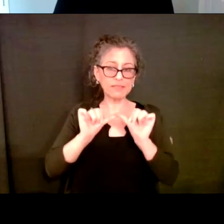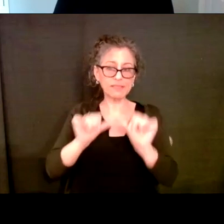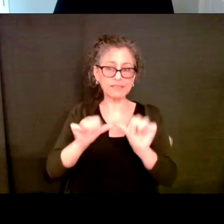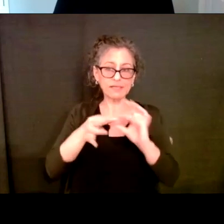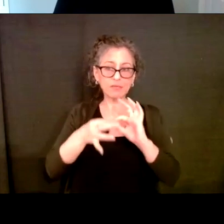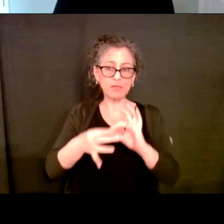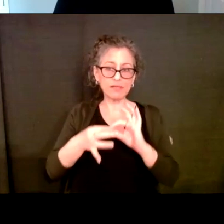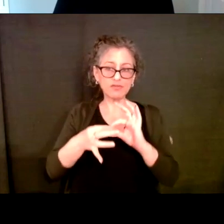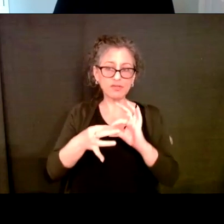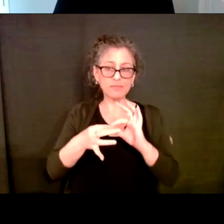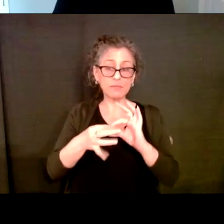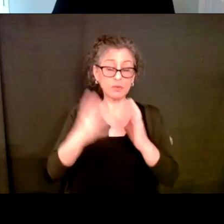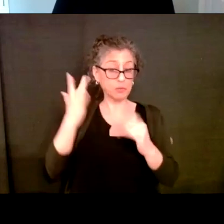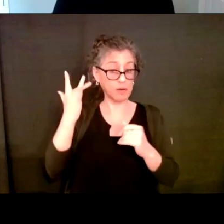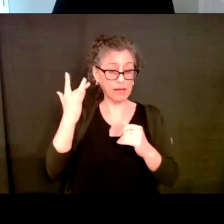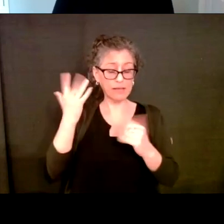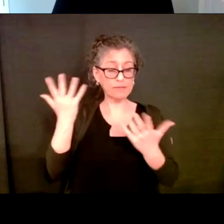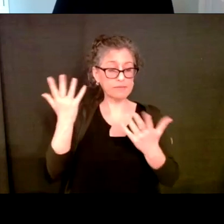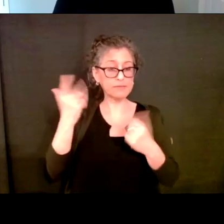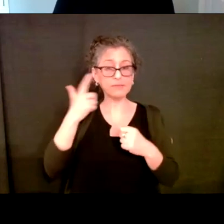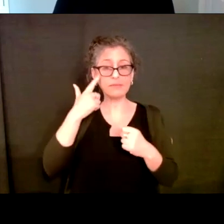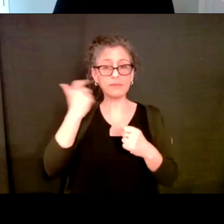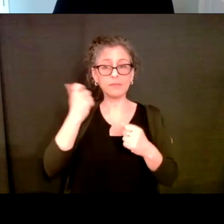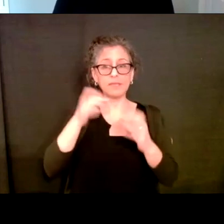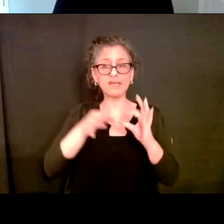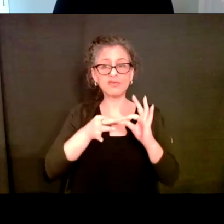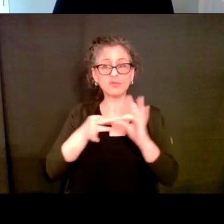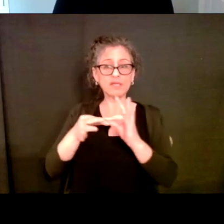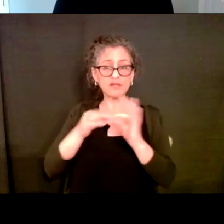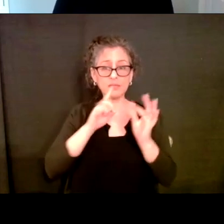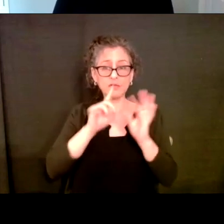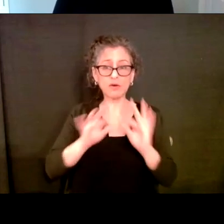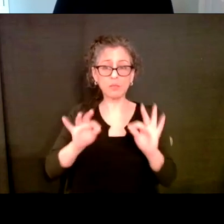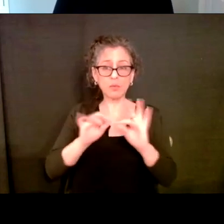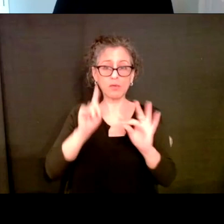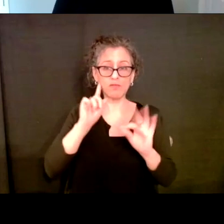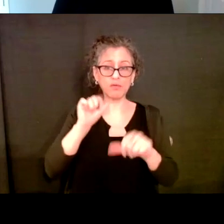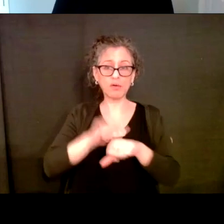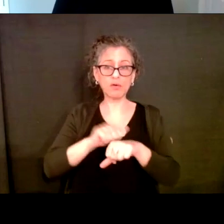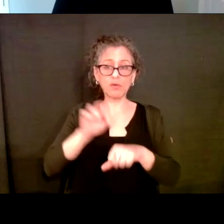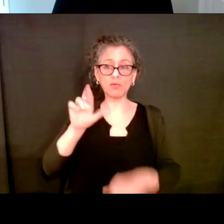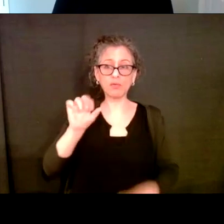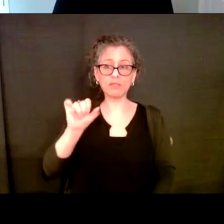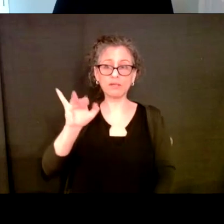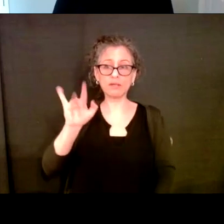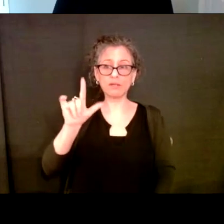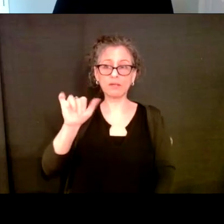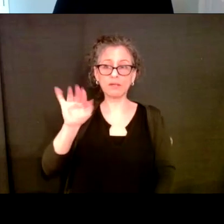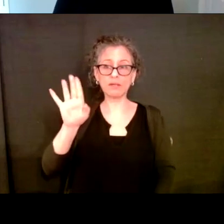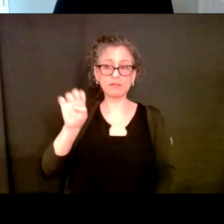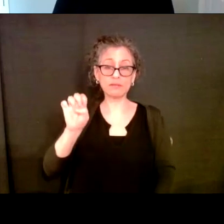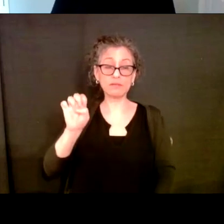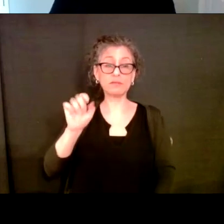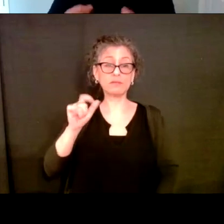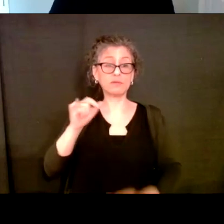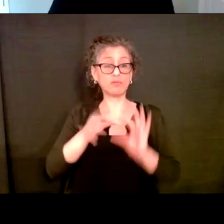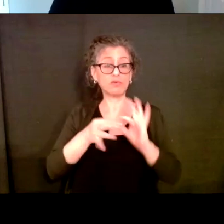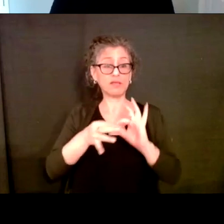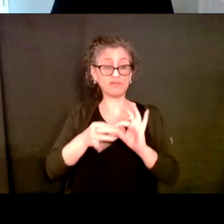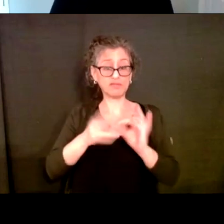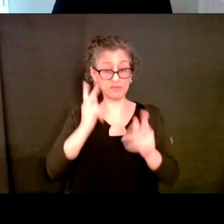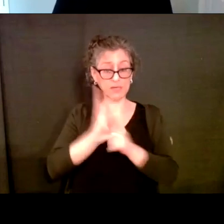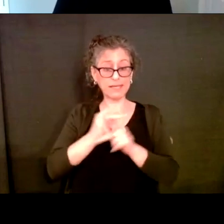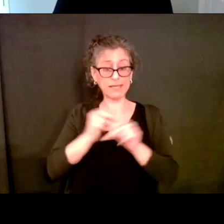relationships. Why? Because relationships are important to our resilience. And when our relationships are intact, when we have